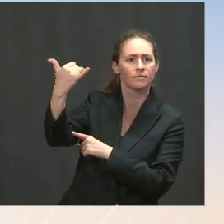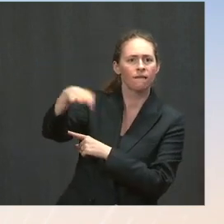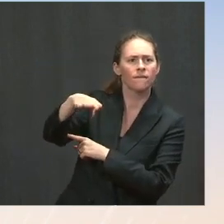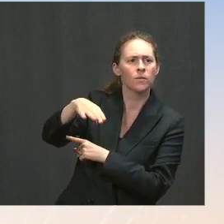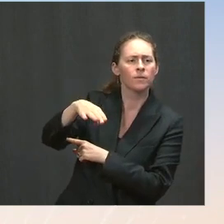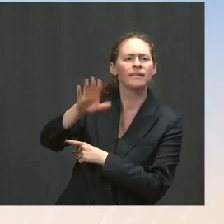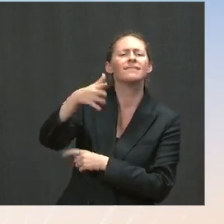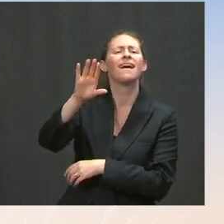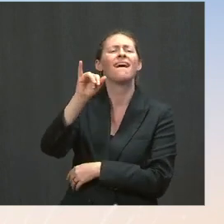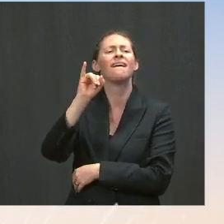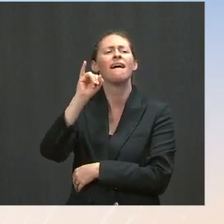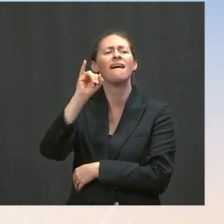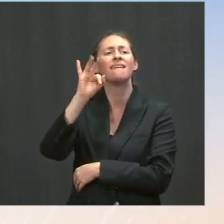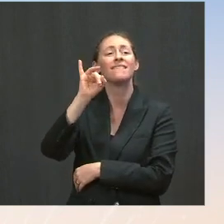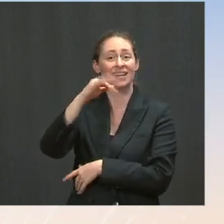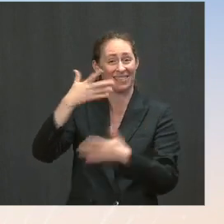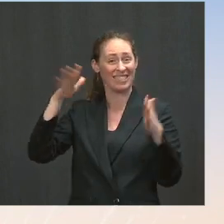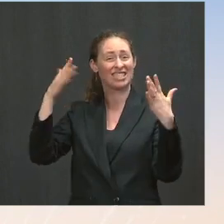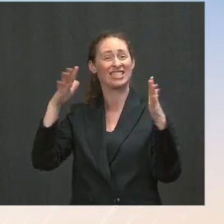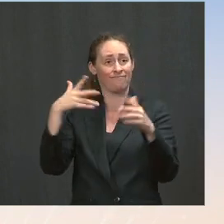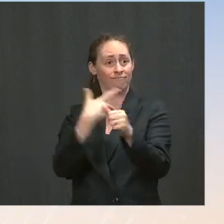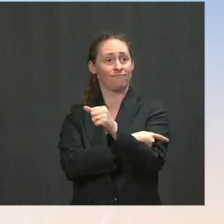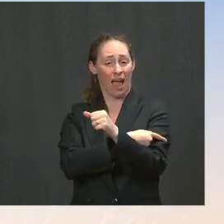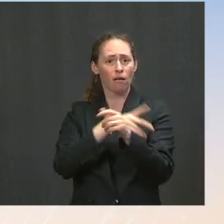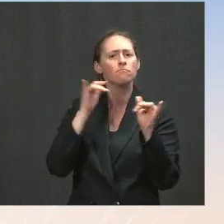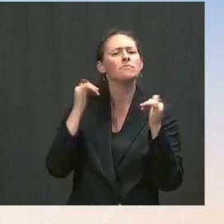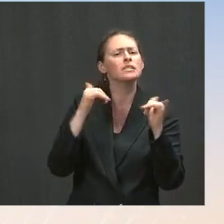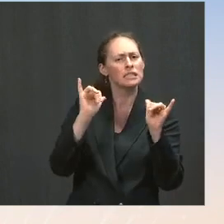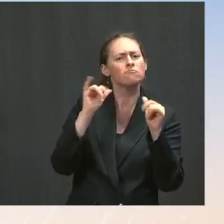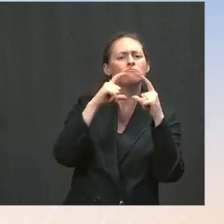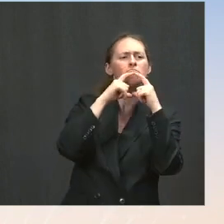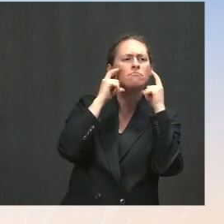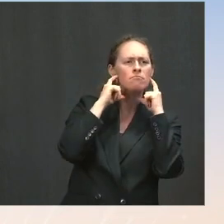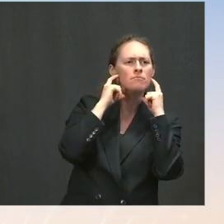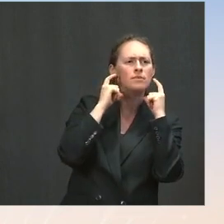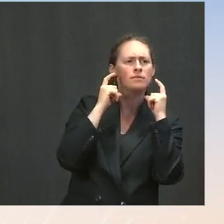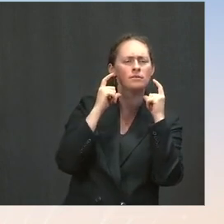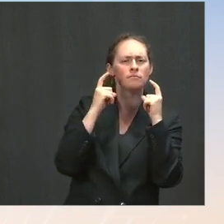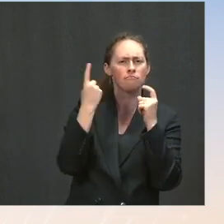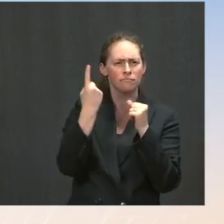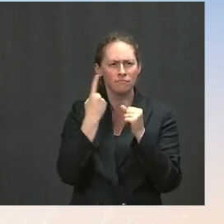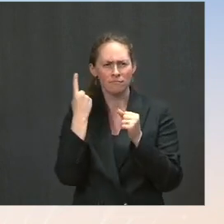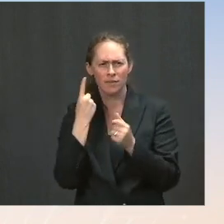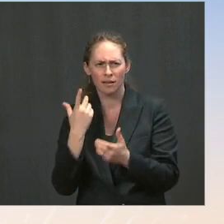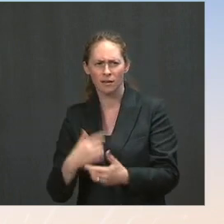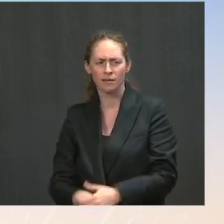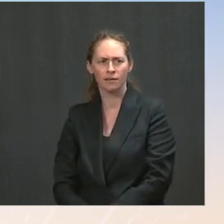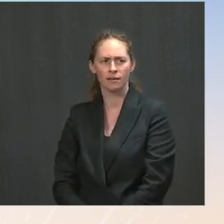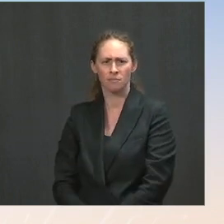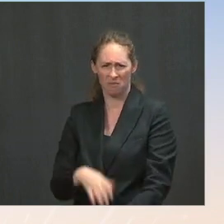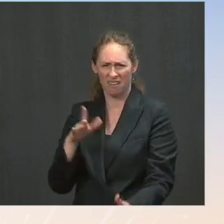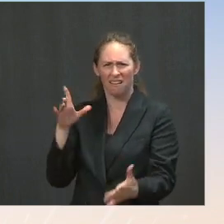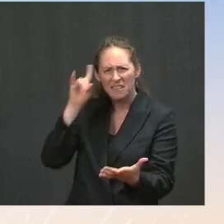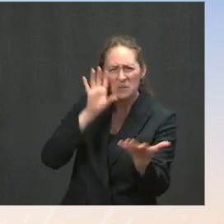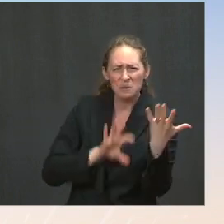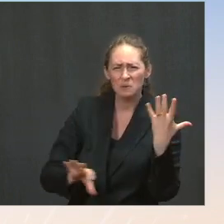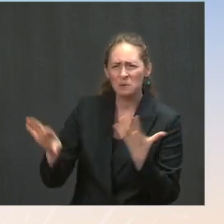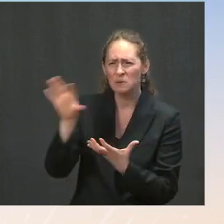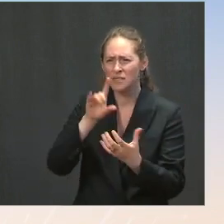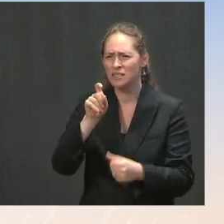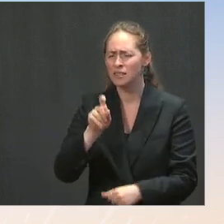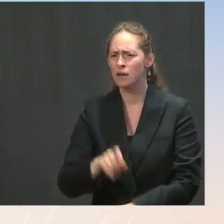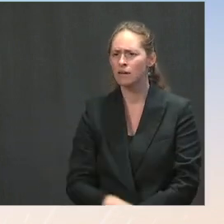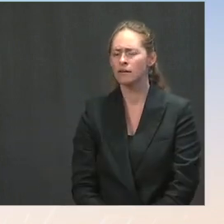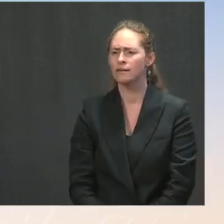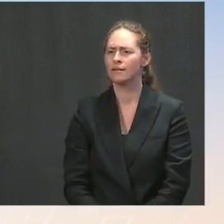mask in some settings, and then just say, why bother then on the vaccine? Well, here's the good news. We're all here. You're all here.